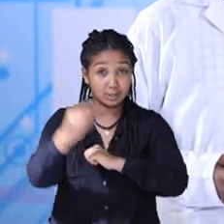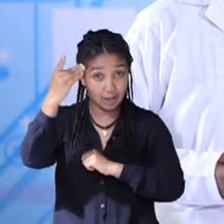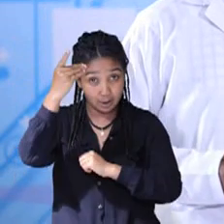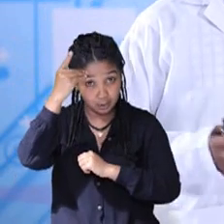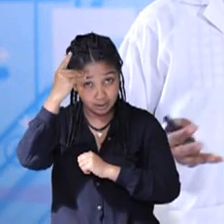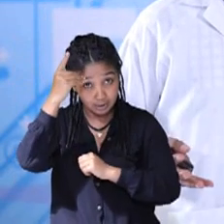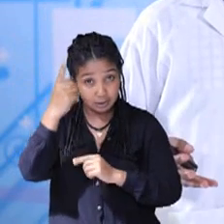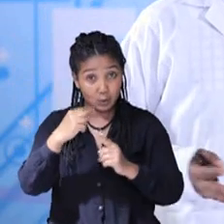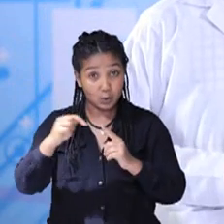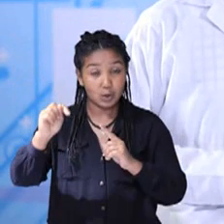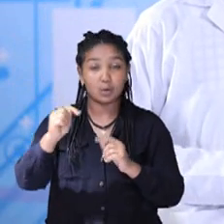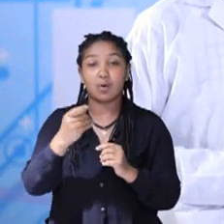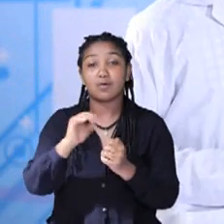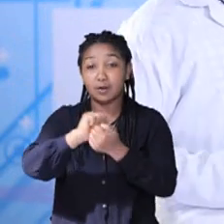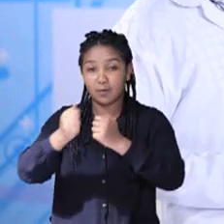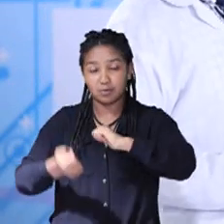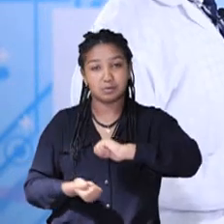of evolution,